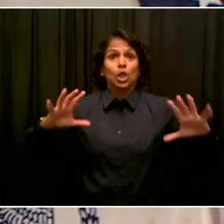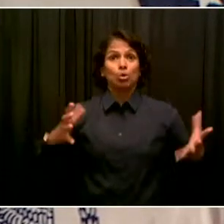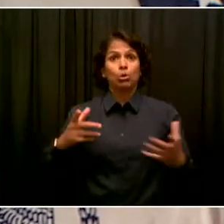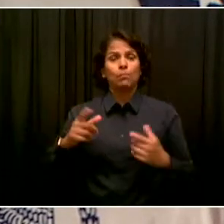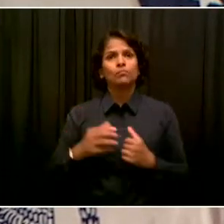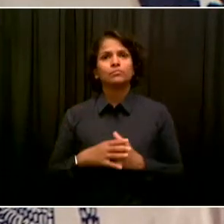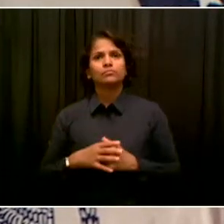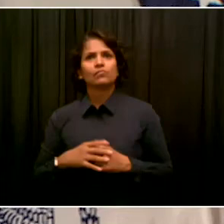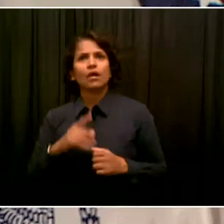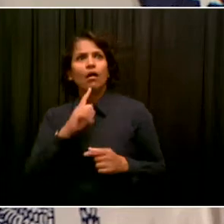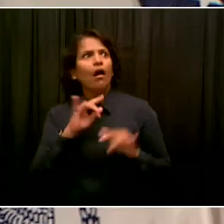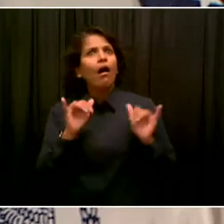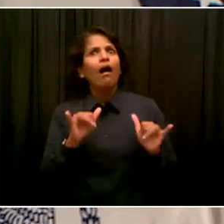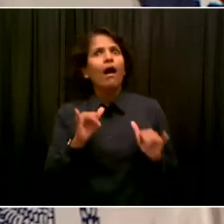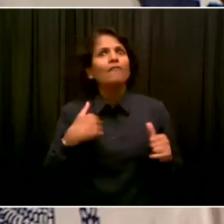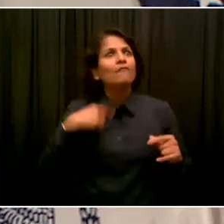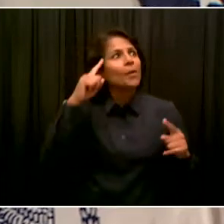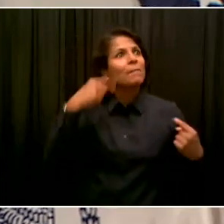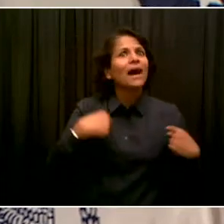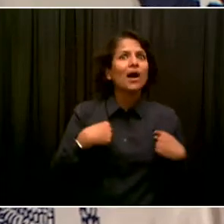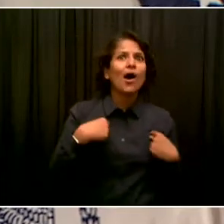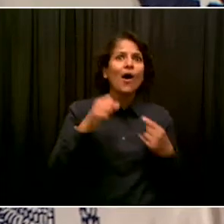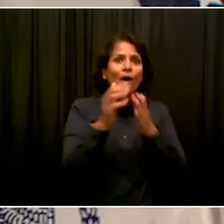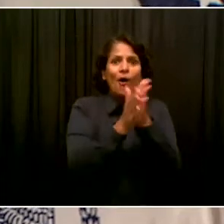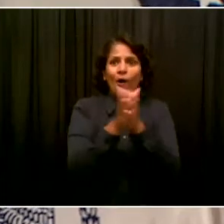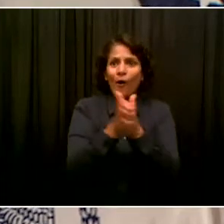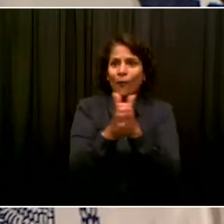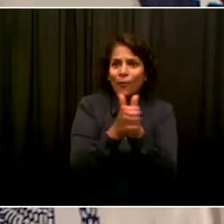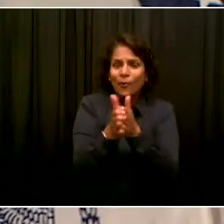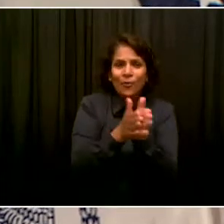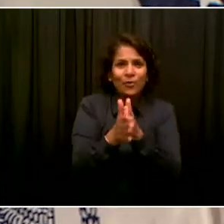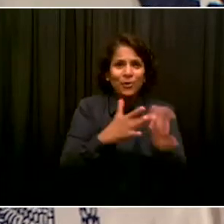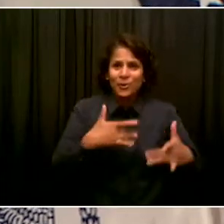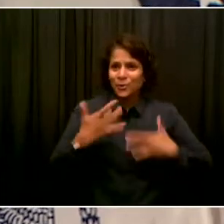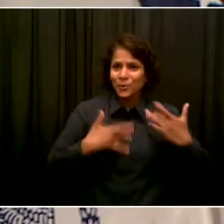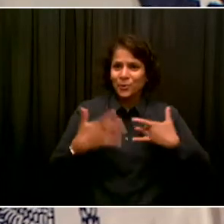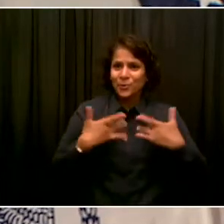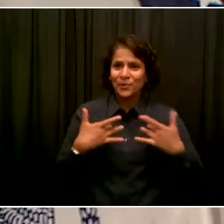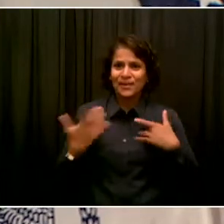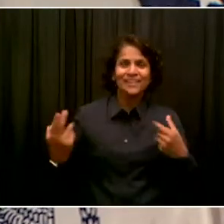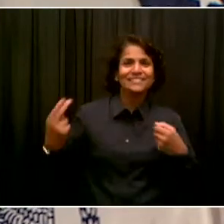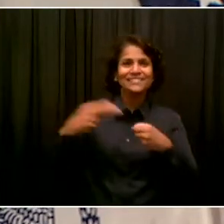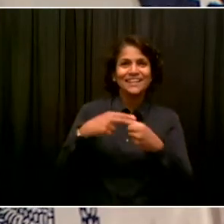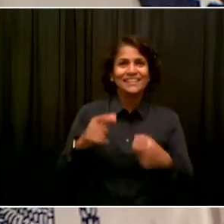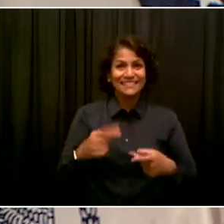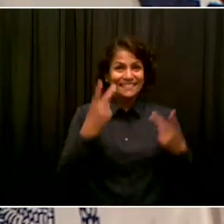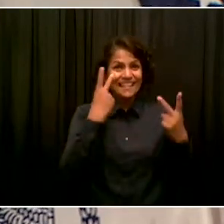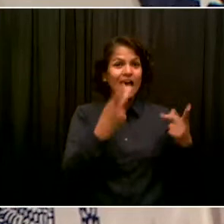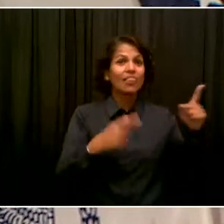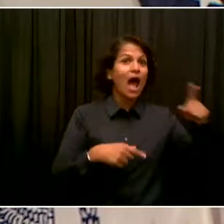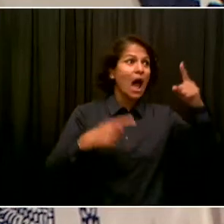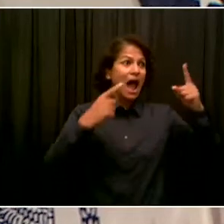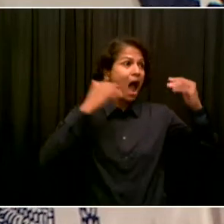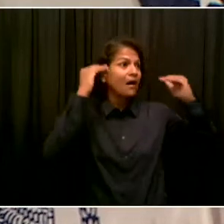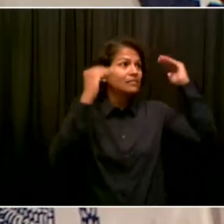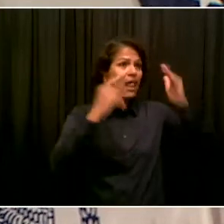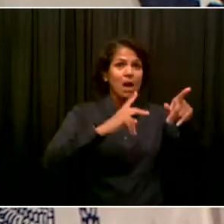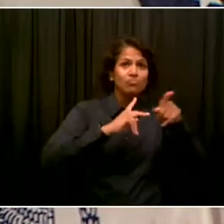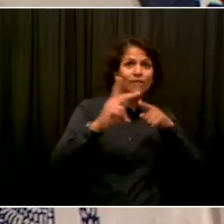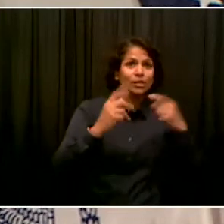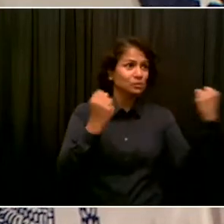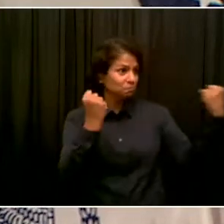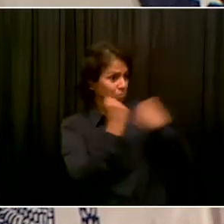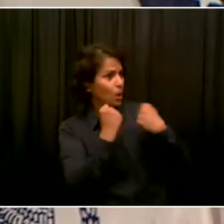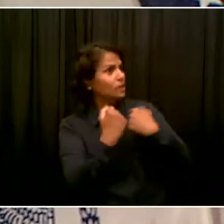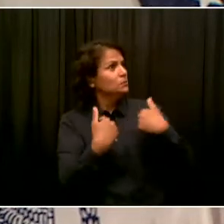positive options. Seeing adults, including our police officers, out there supporting them, cheering them on, encouraging them, athletes coming out to